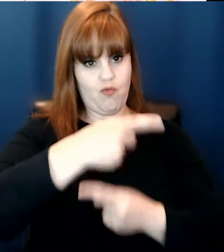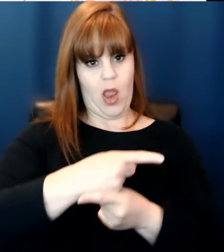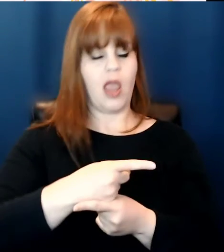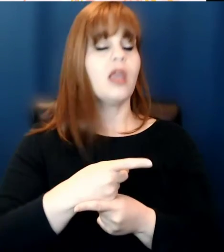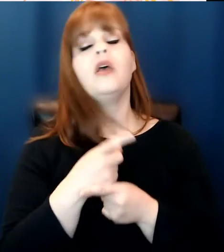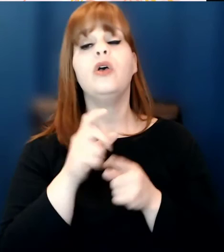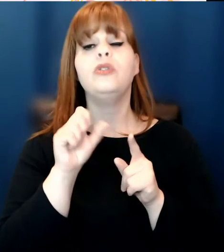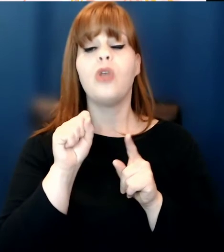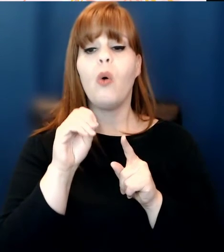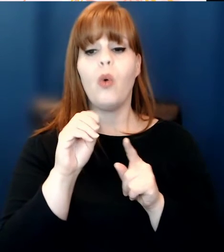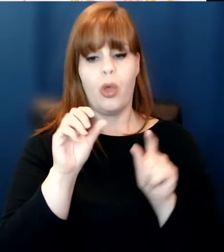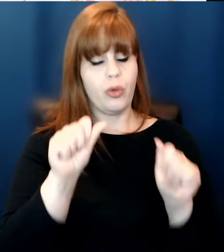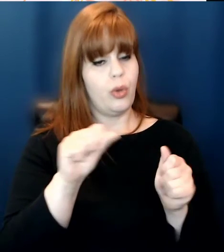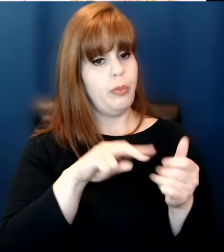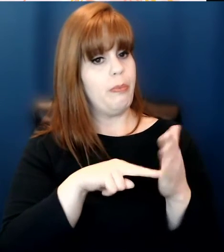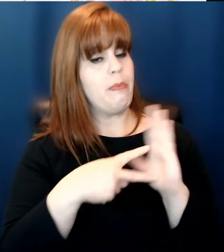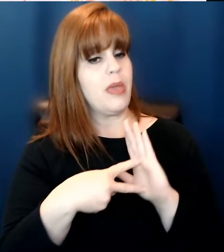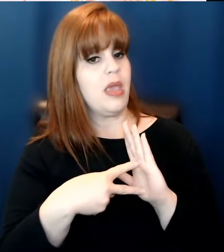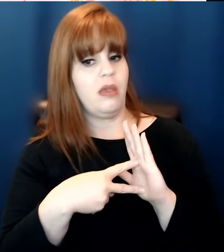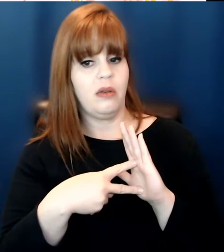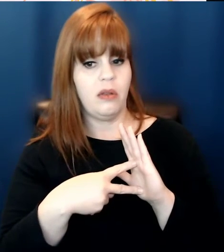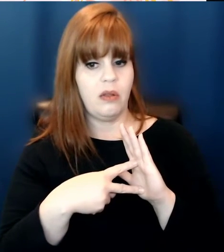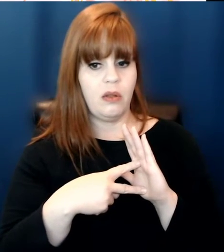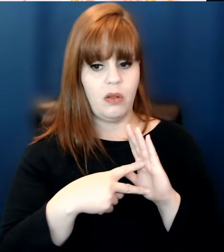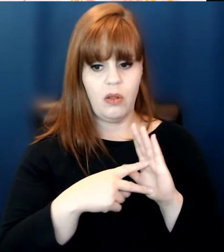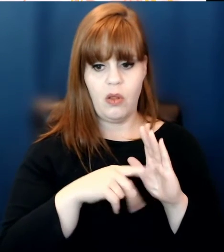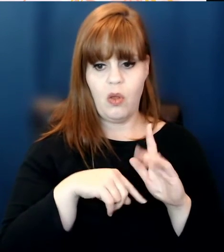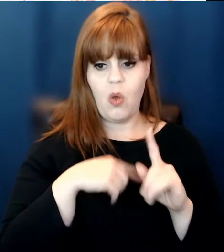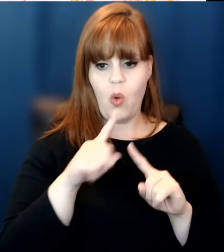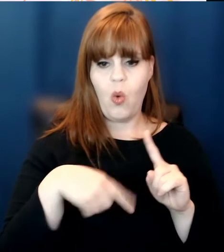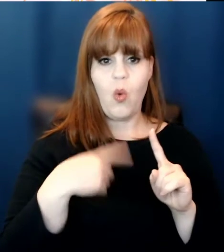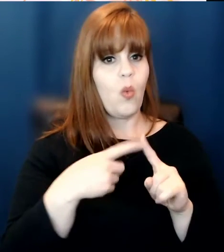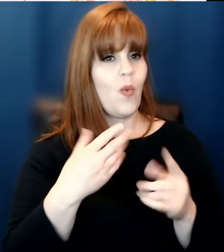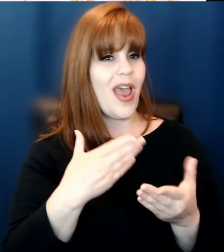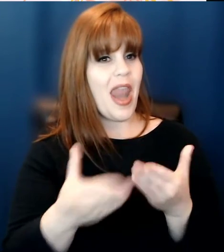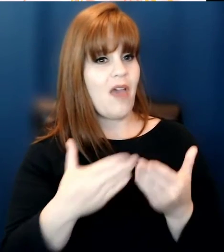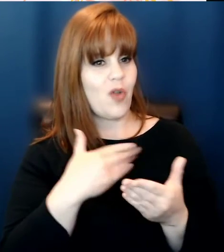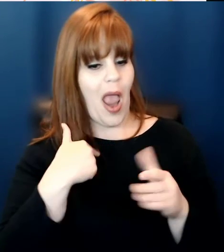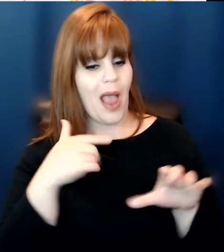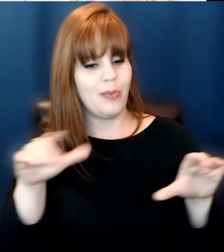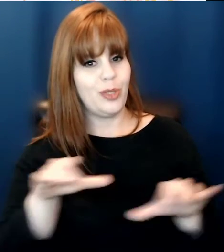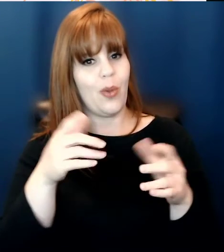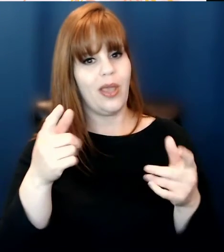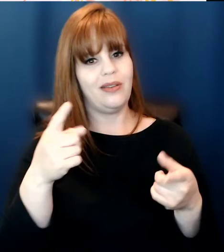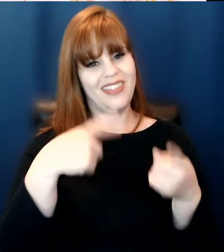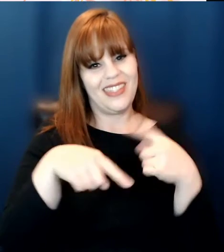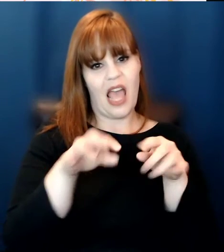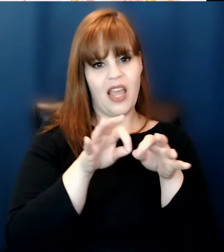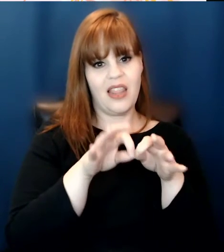could be that whenever I am doing the sign language